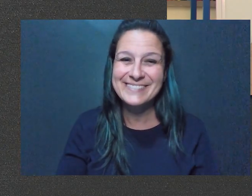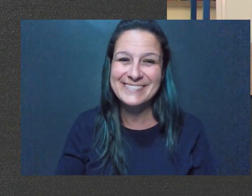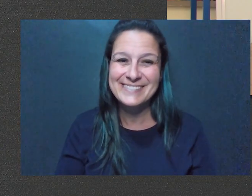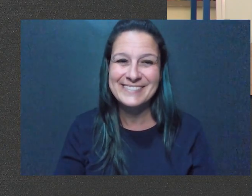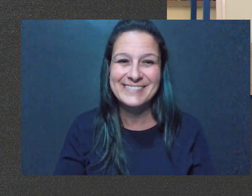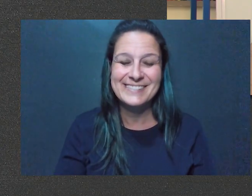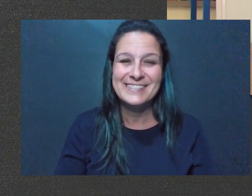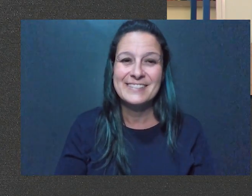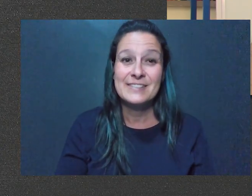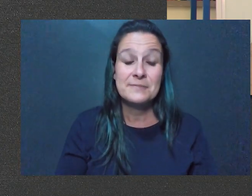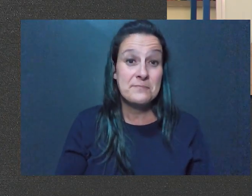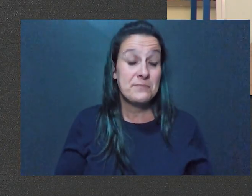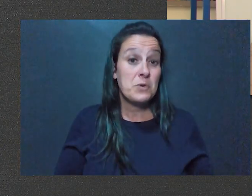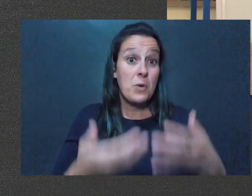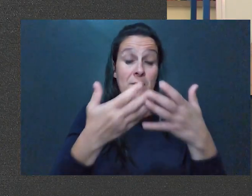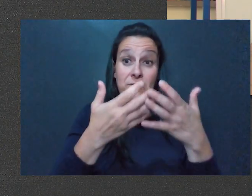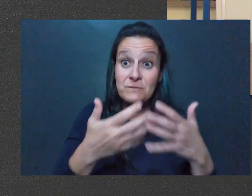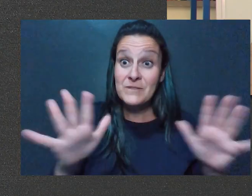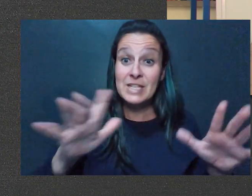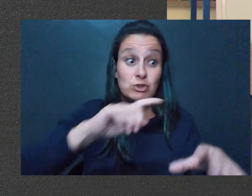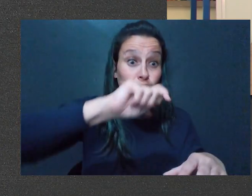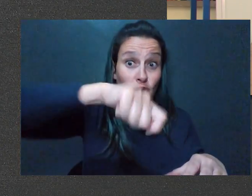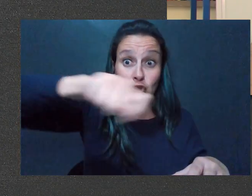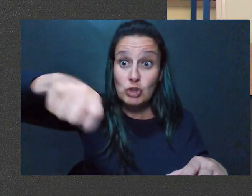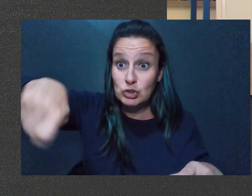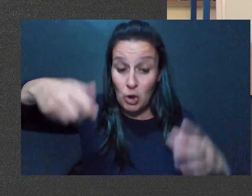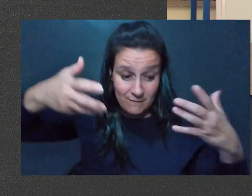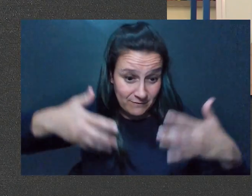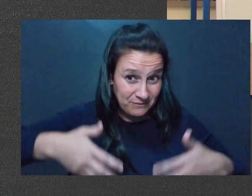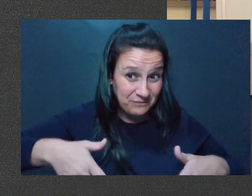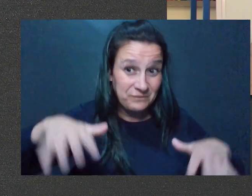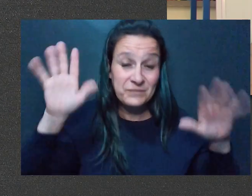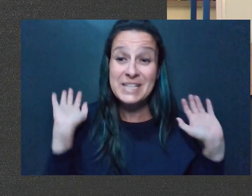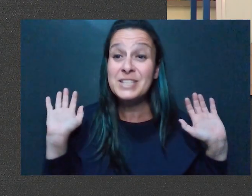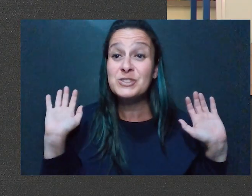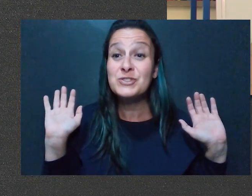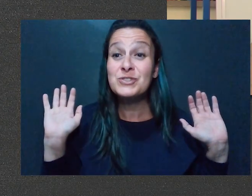So when they're all stirred up,